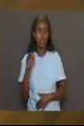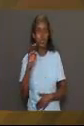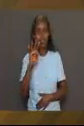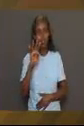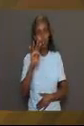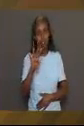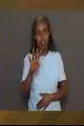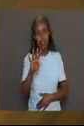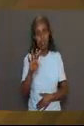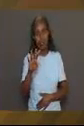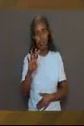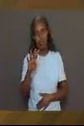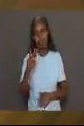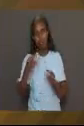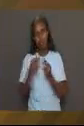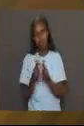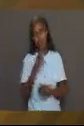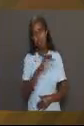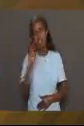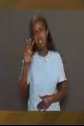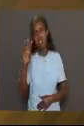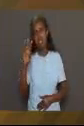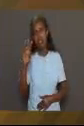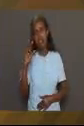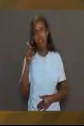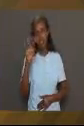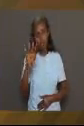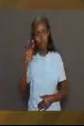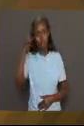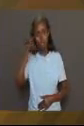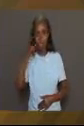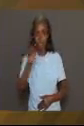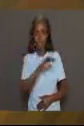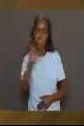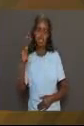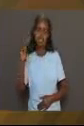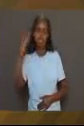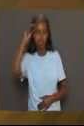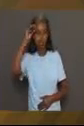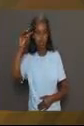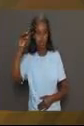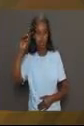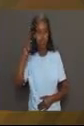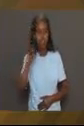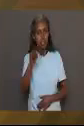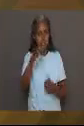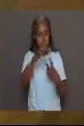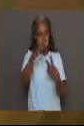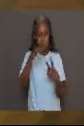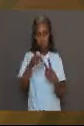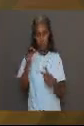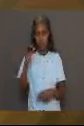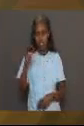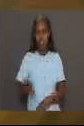4 girls and 6 boys. If you were to choose a